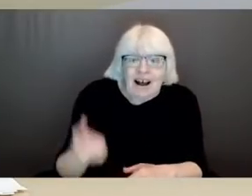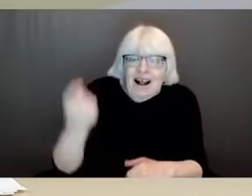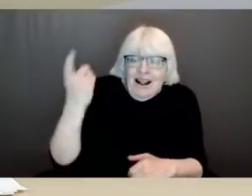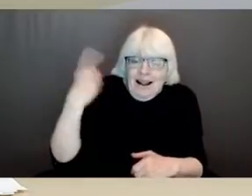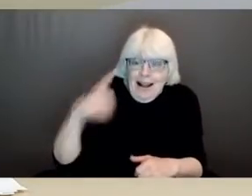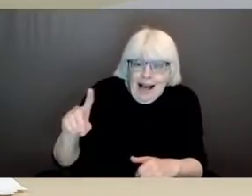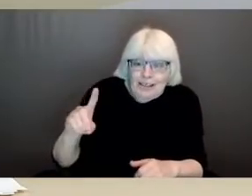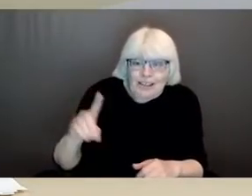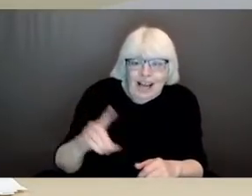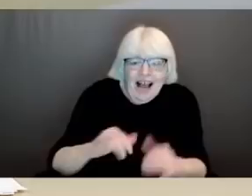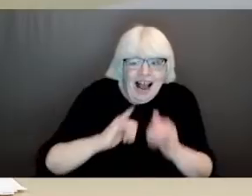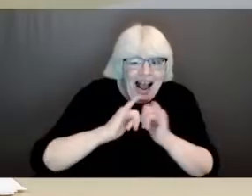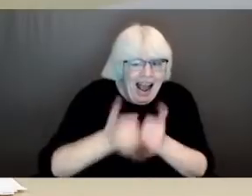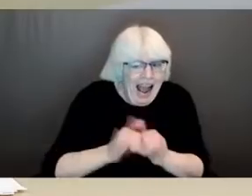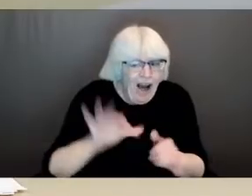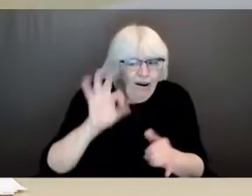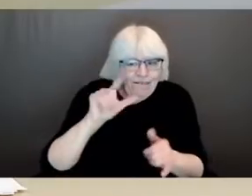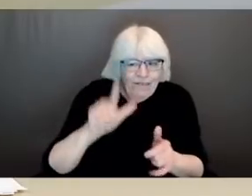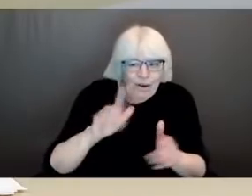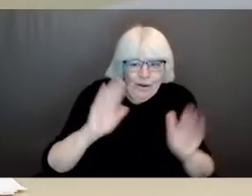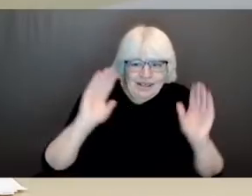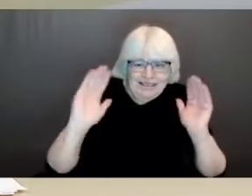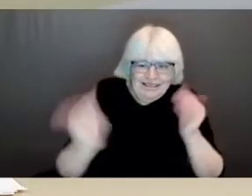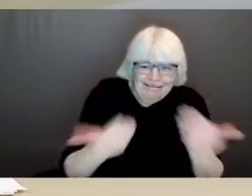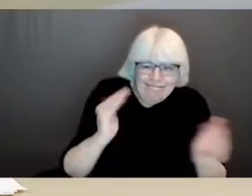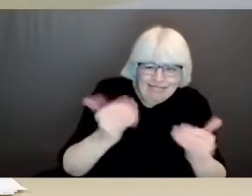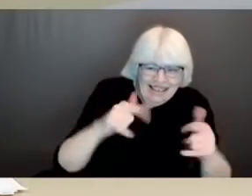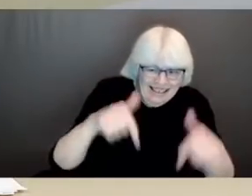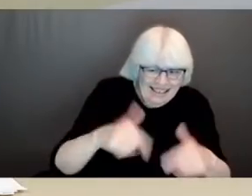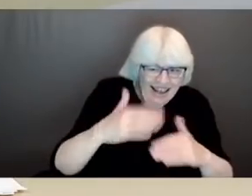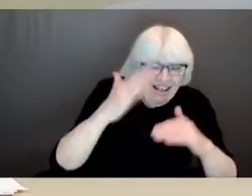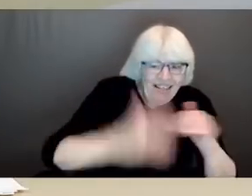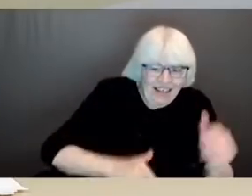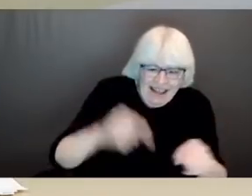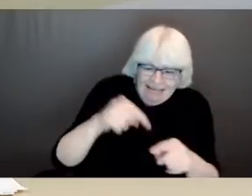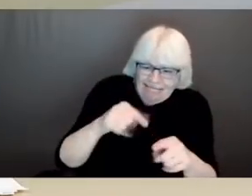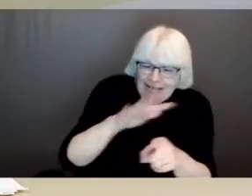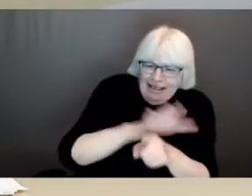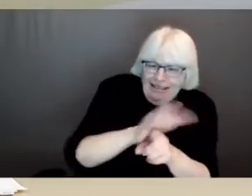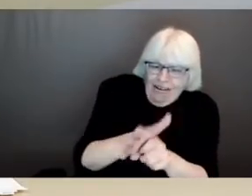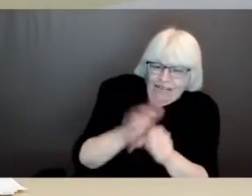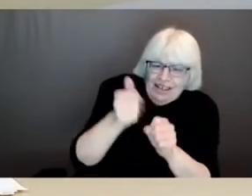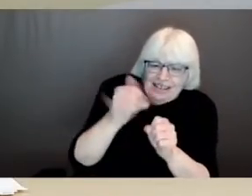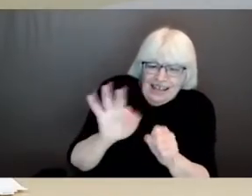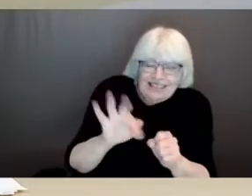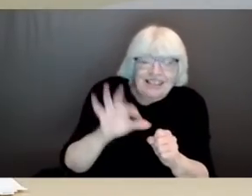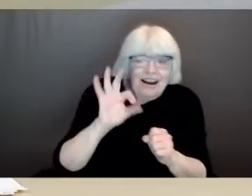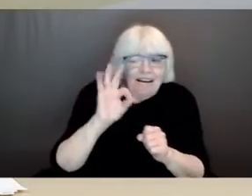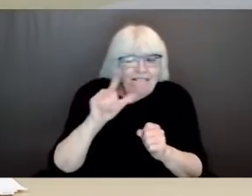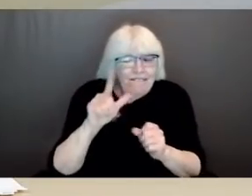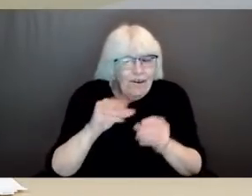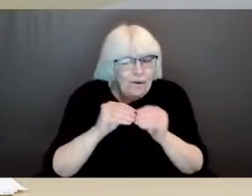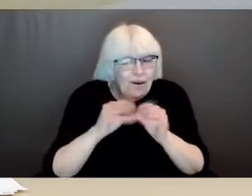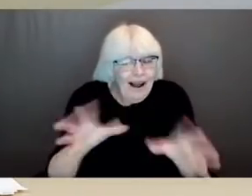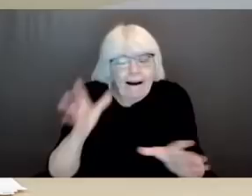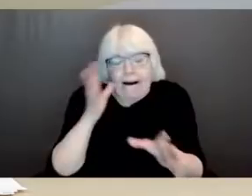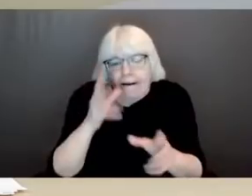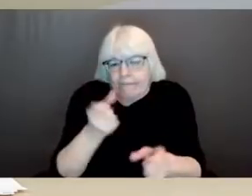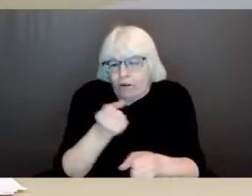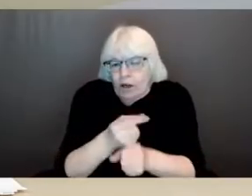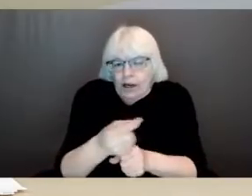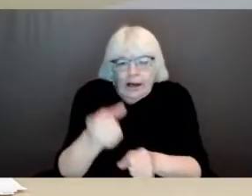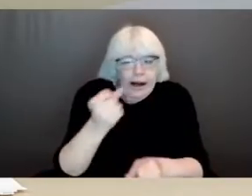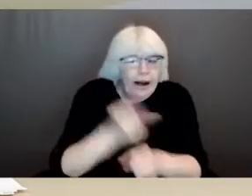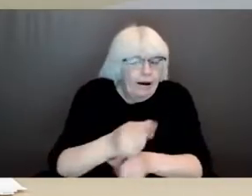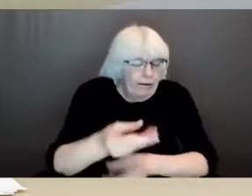differs from COVID-19. Influenza viruses circulate each year and are constantly recombining